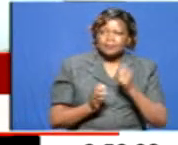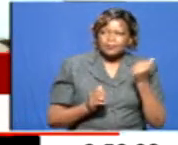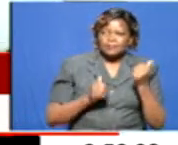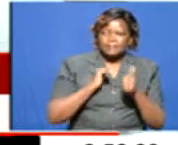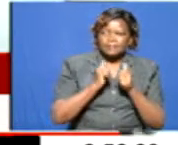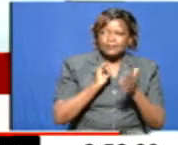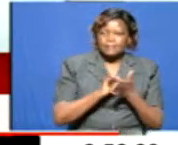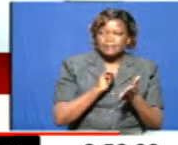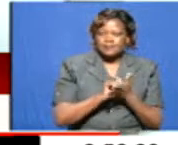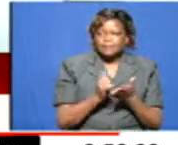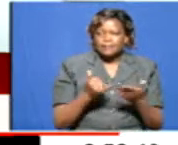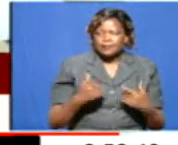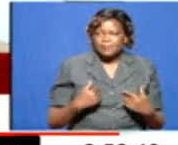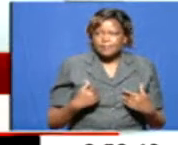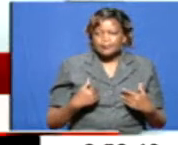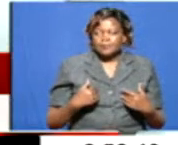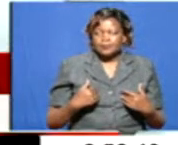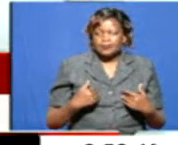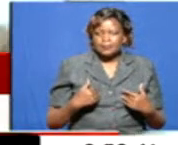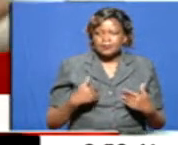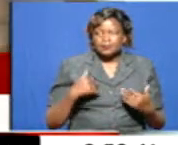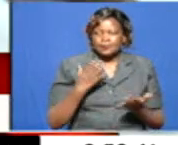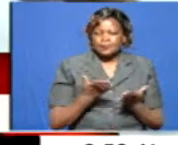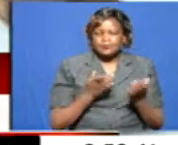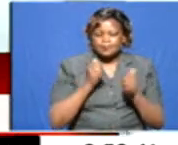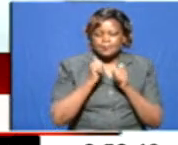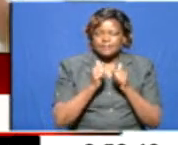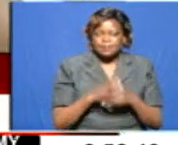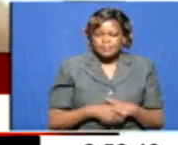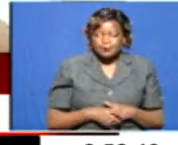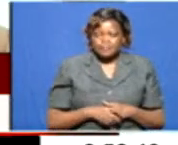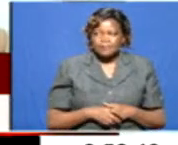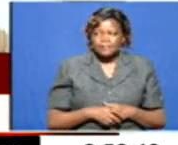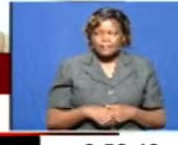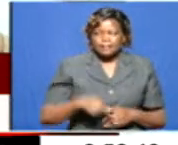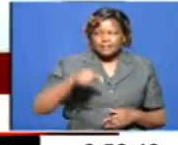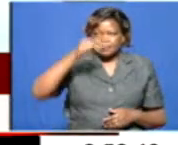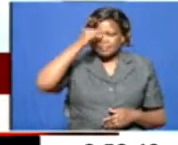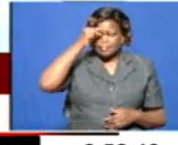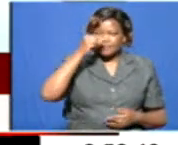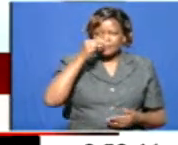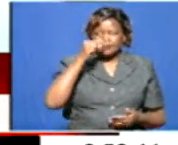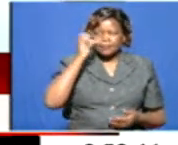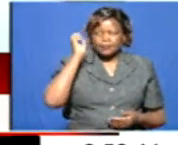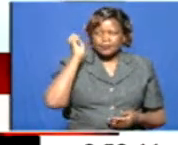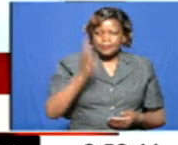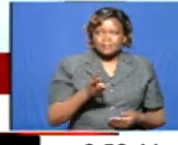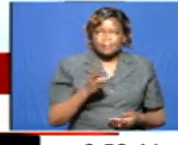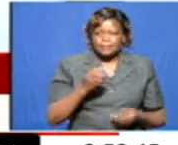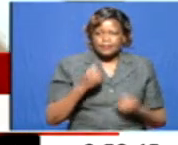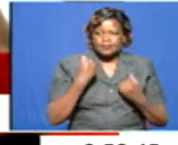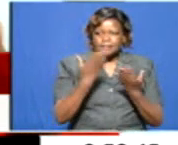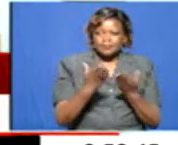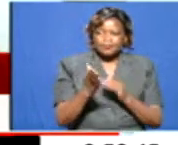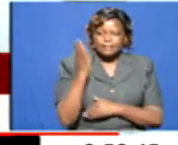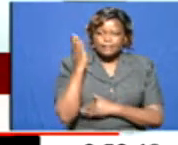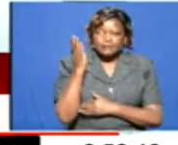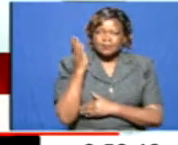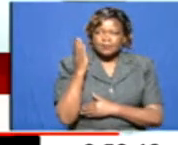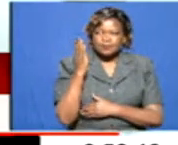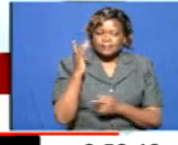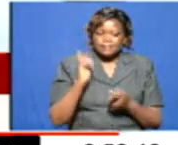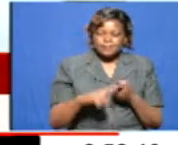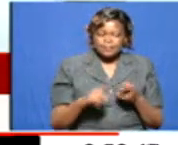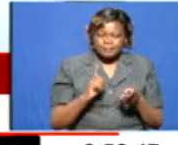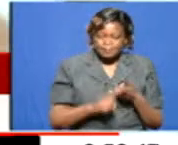completely commercialized sports. The government will be there to provide security. The government will be